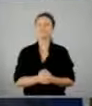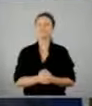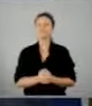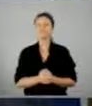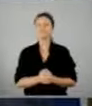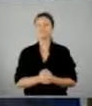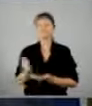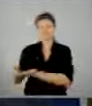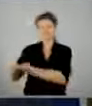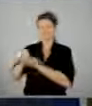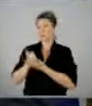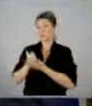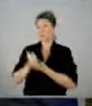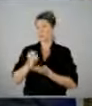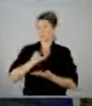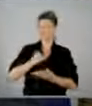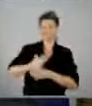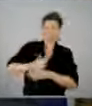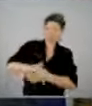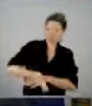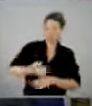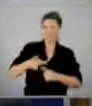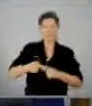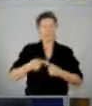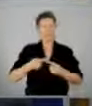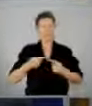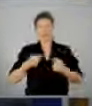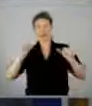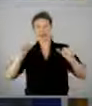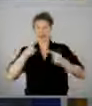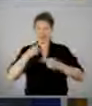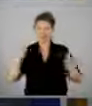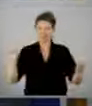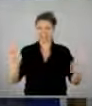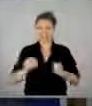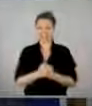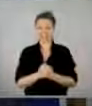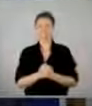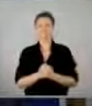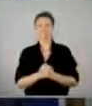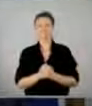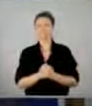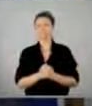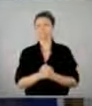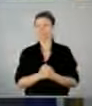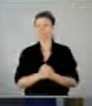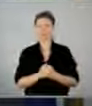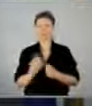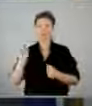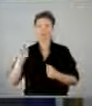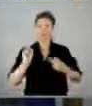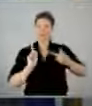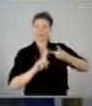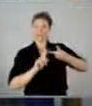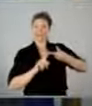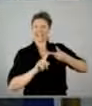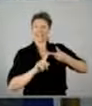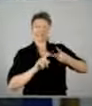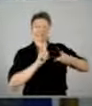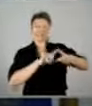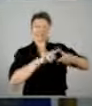supporting the work and the announcement. So this is the second vaccine that we have approved for